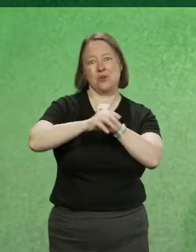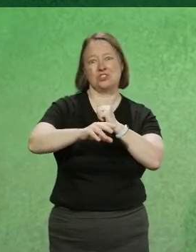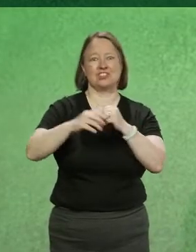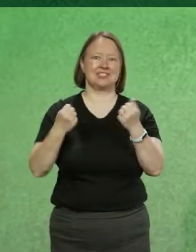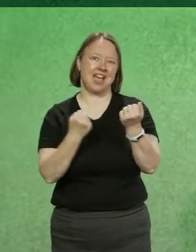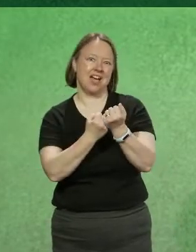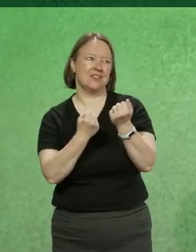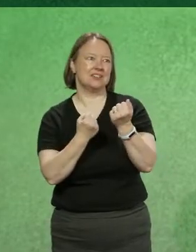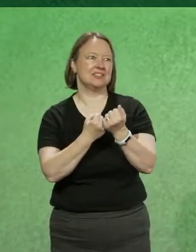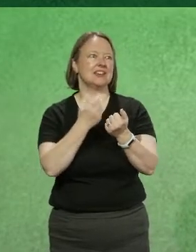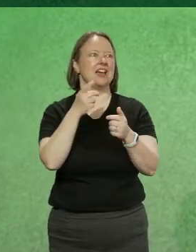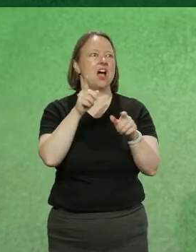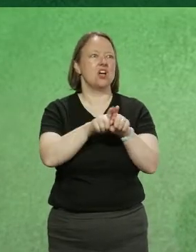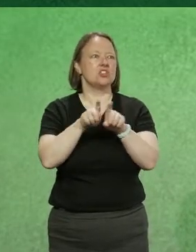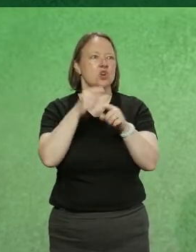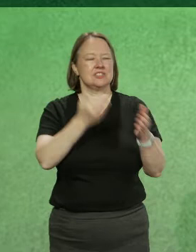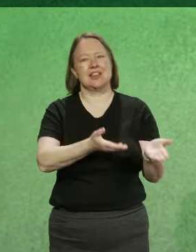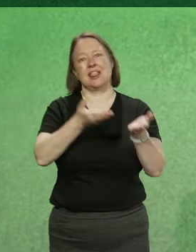as well as delivery.